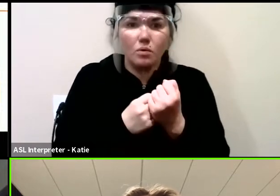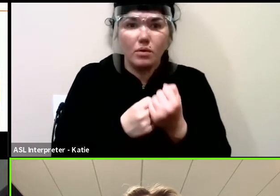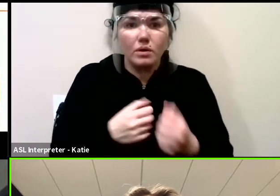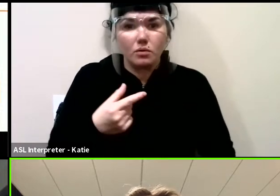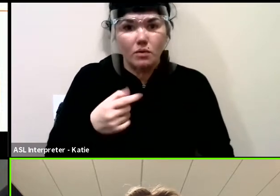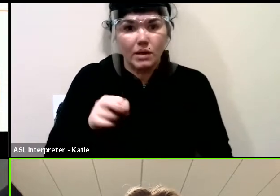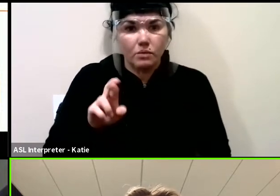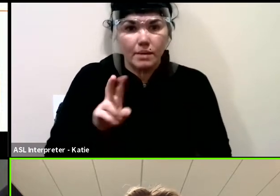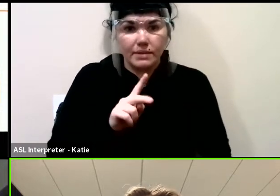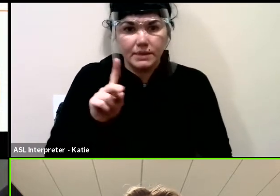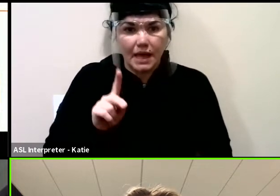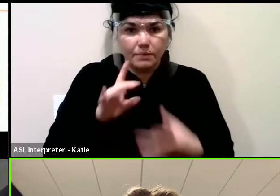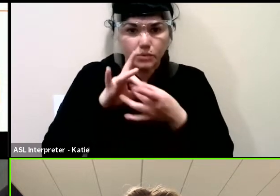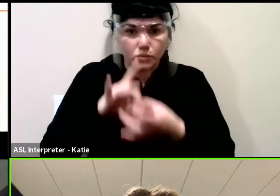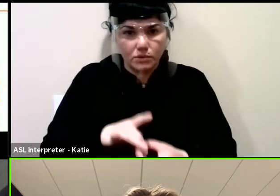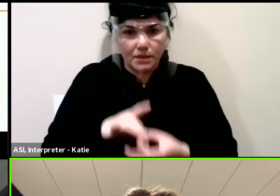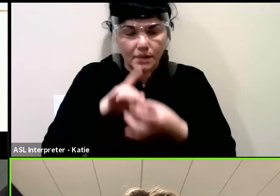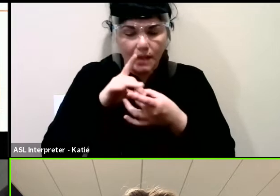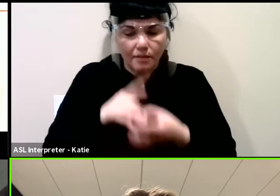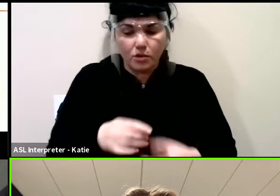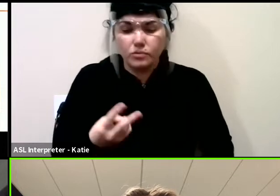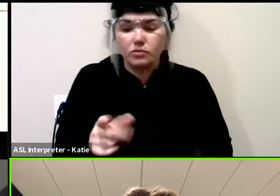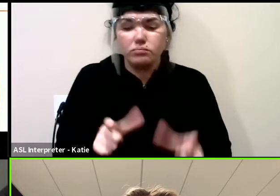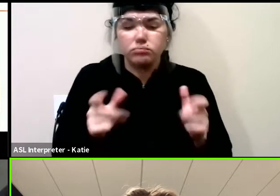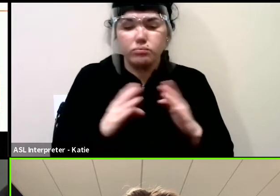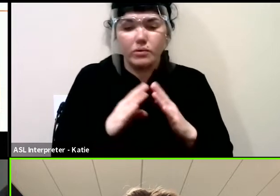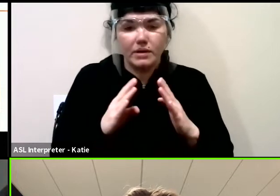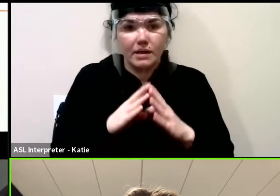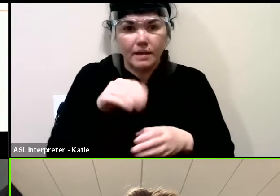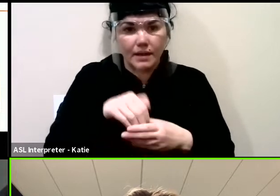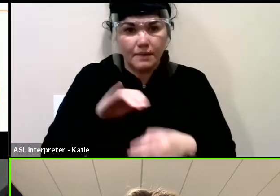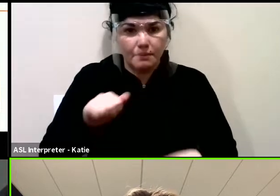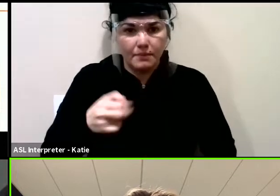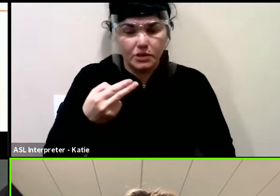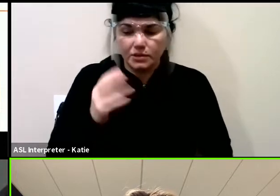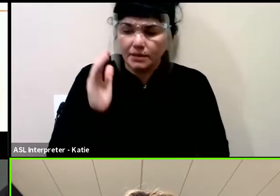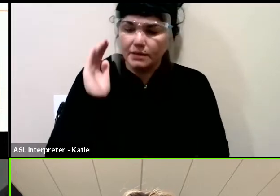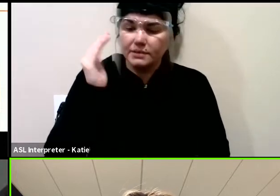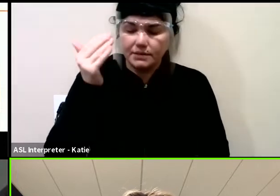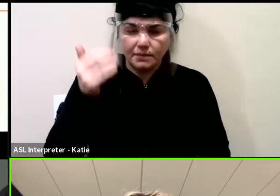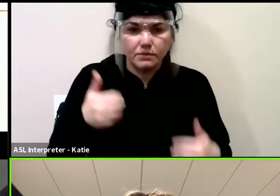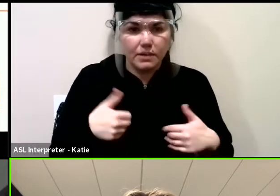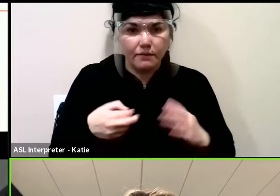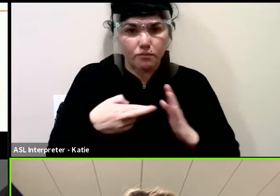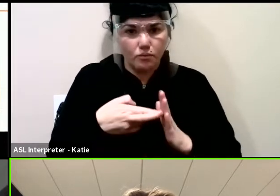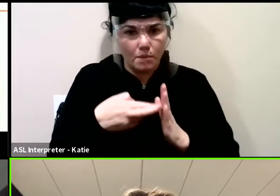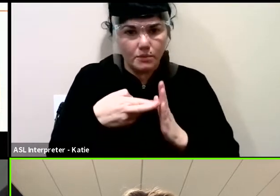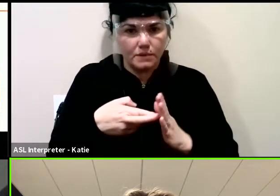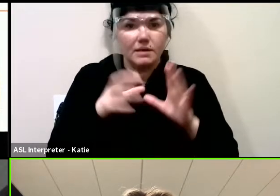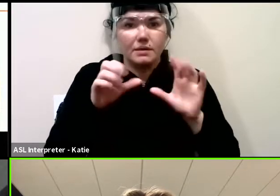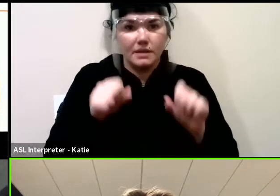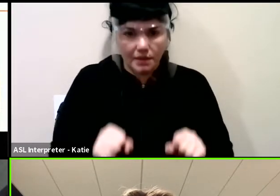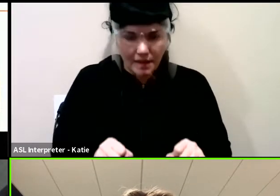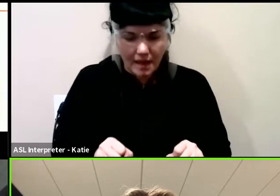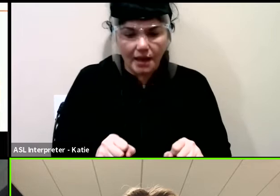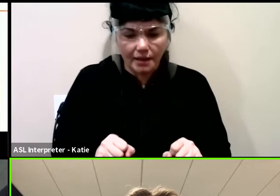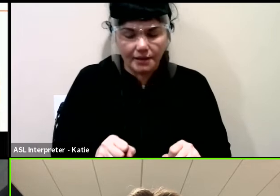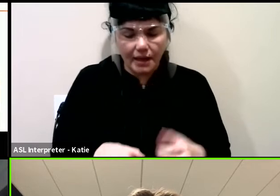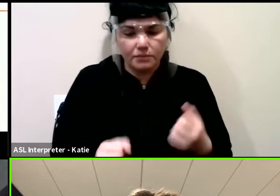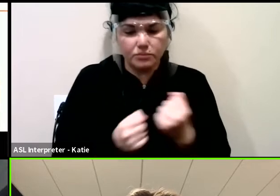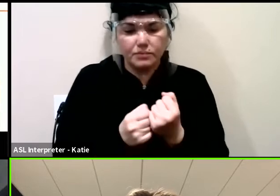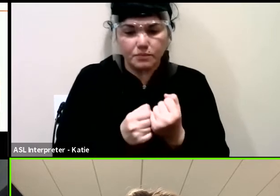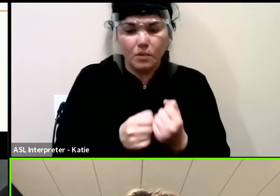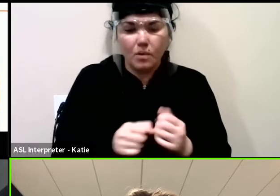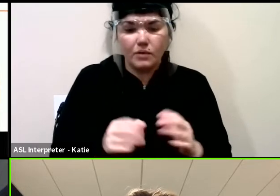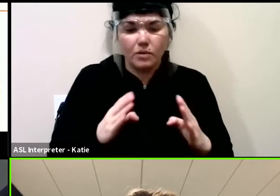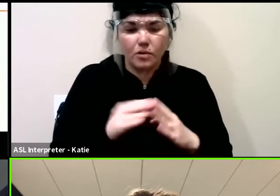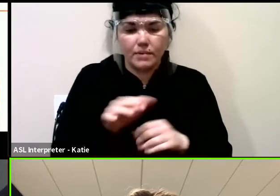together as two urban centers in michigan it seems like the obvious choice is to allow for representation that can account for the urban areas on the west side